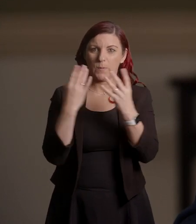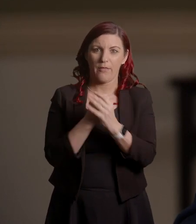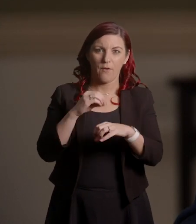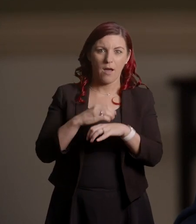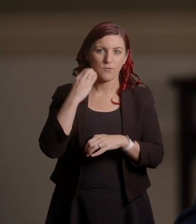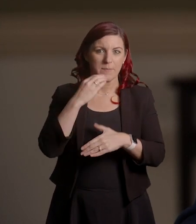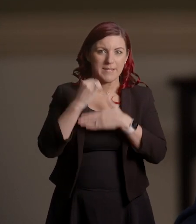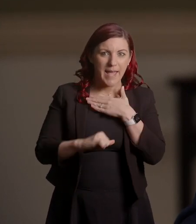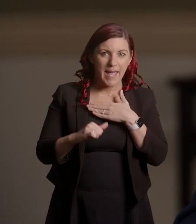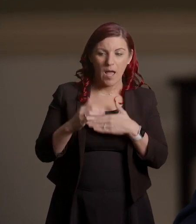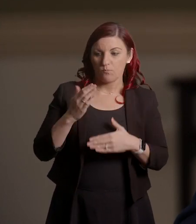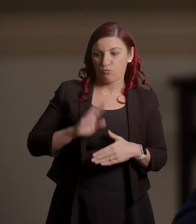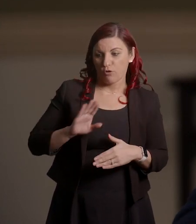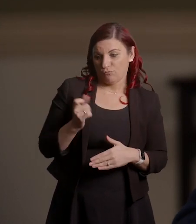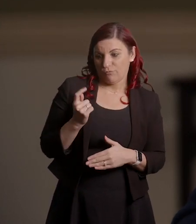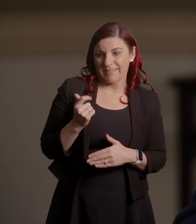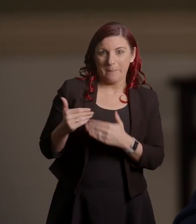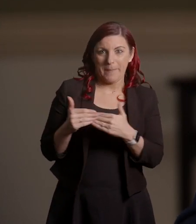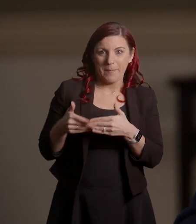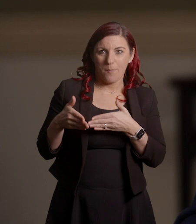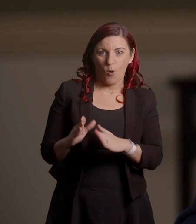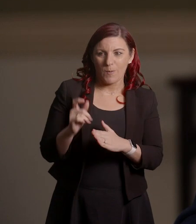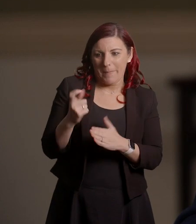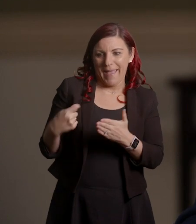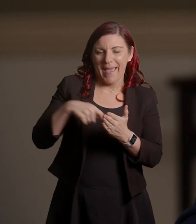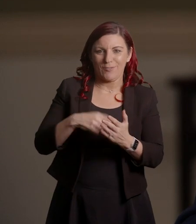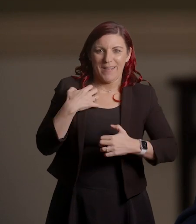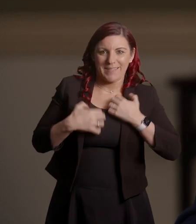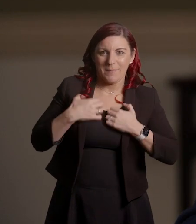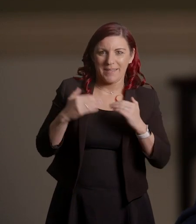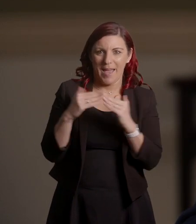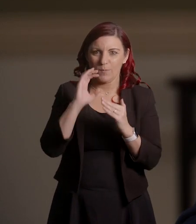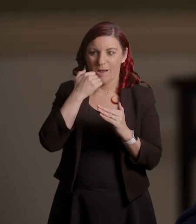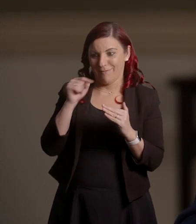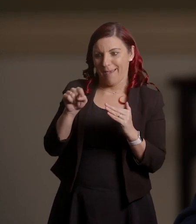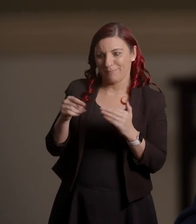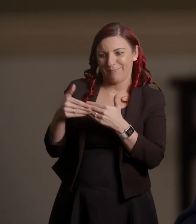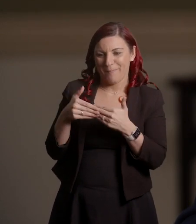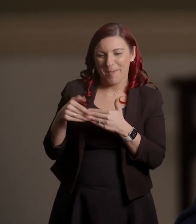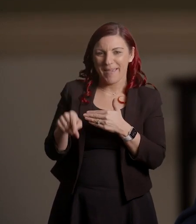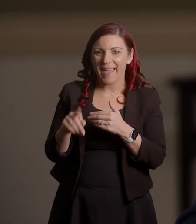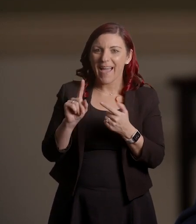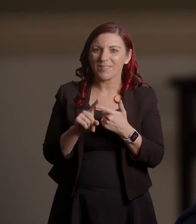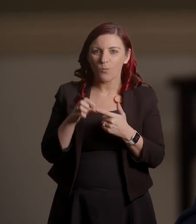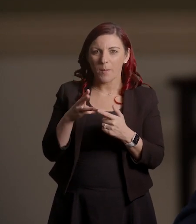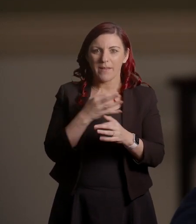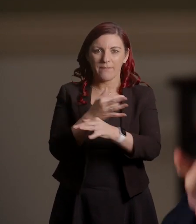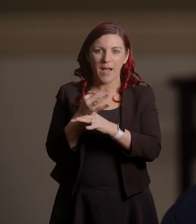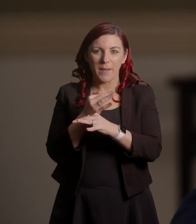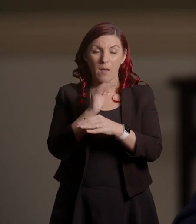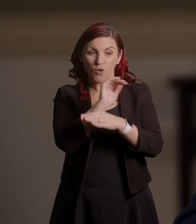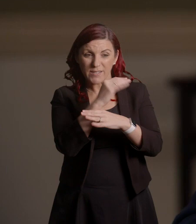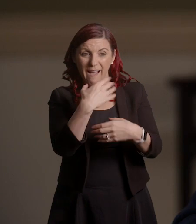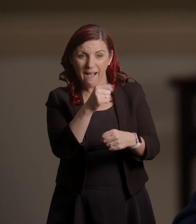family all together. My brother had a baby this year, so there's a bit of extra excitement in the house at that. We